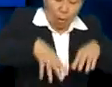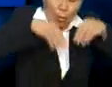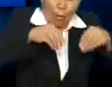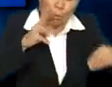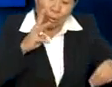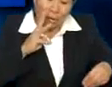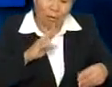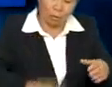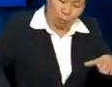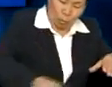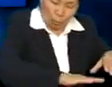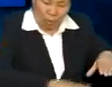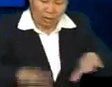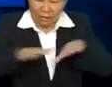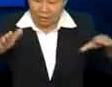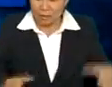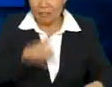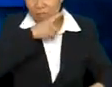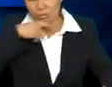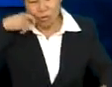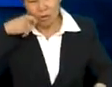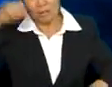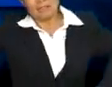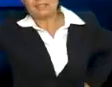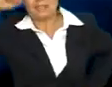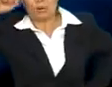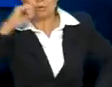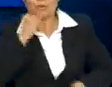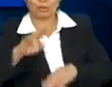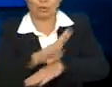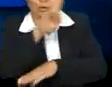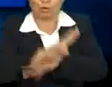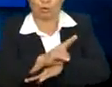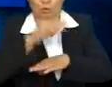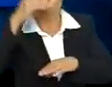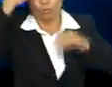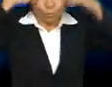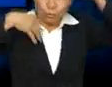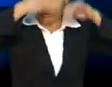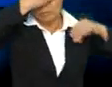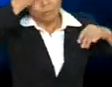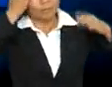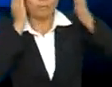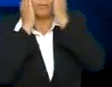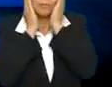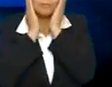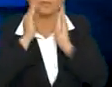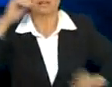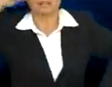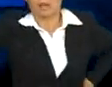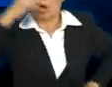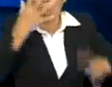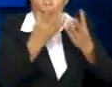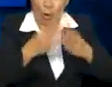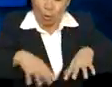water. It wiped the table dry. A towel is used to wipe off the sweat. The